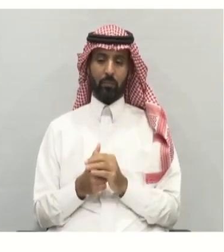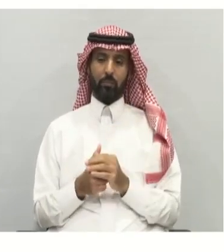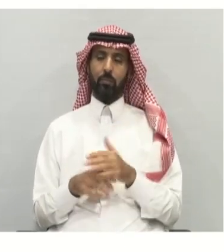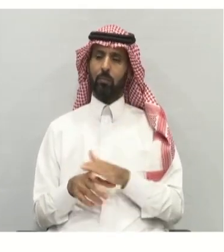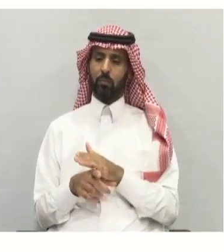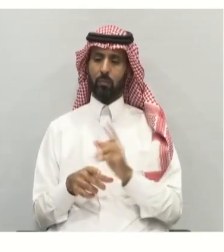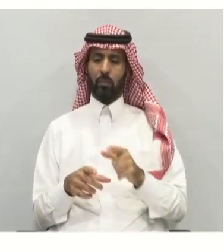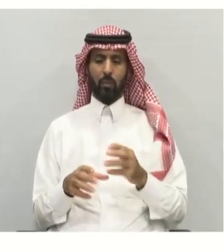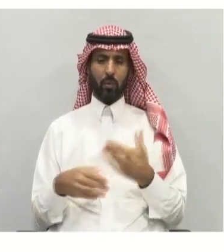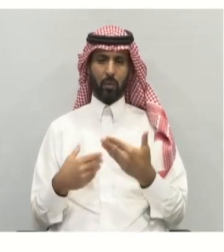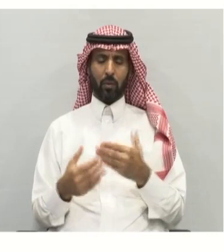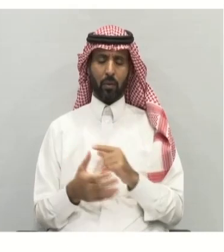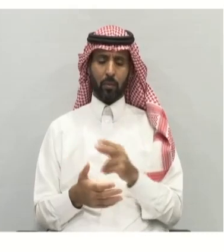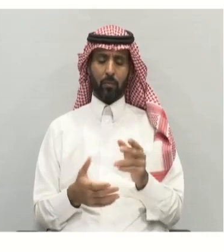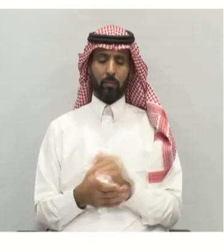we discuss